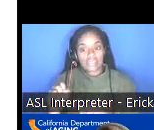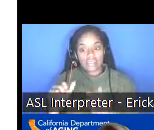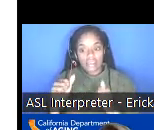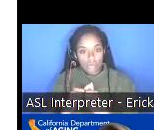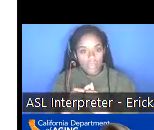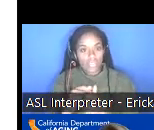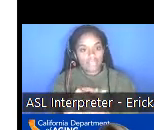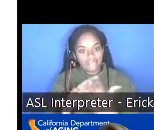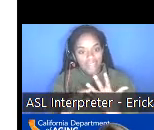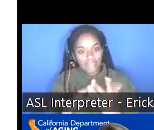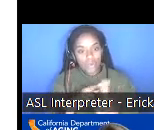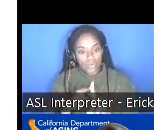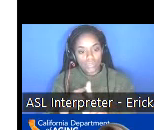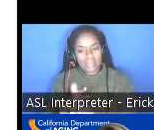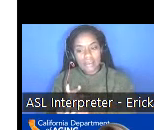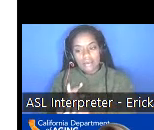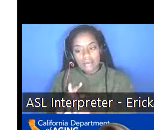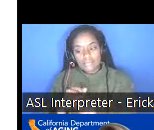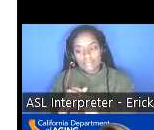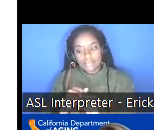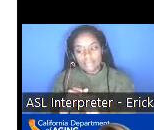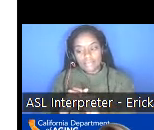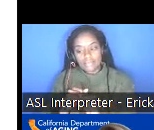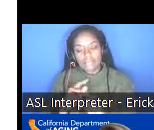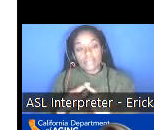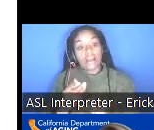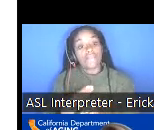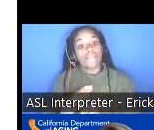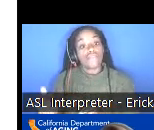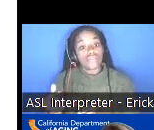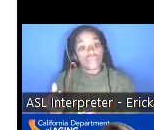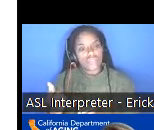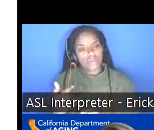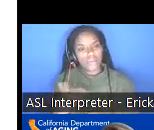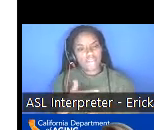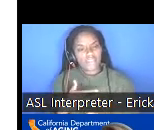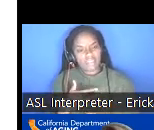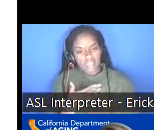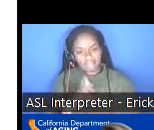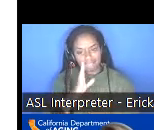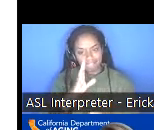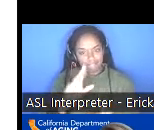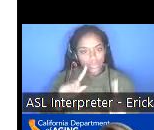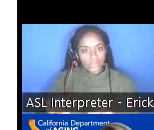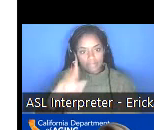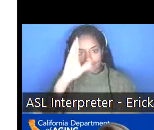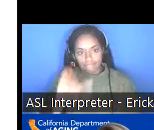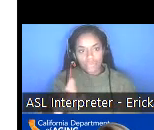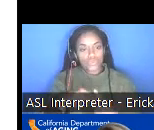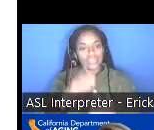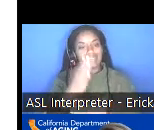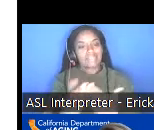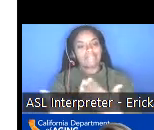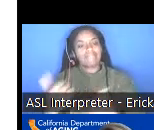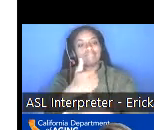goals, but we really wanted to lift up a few of the initiatives that we feel respond directly to some of the highest priorities that